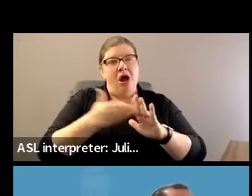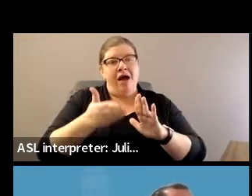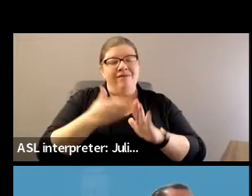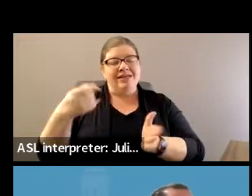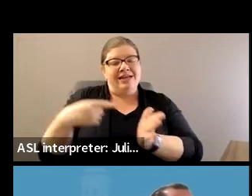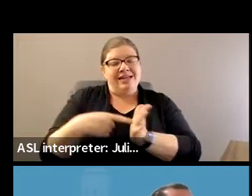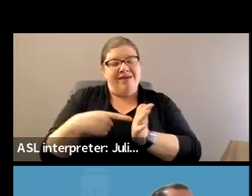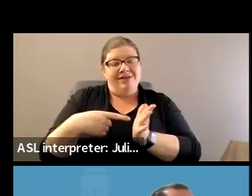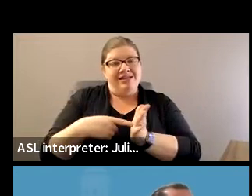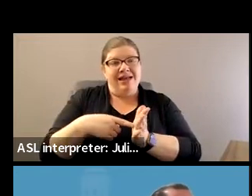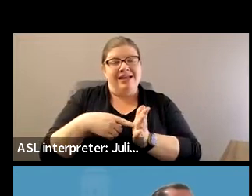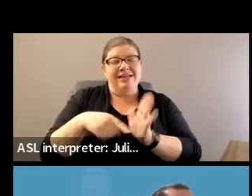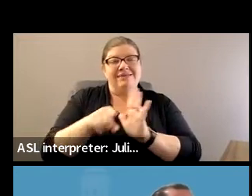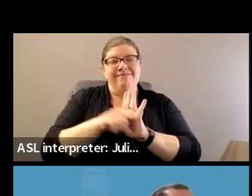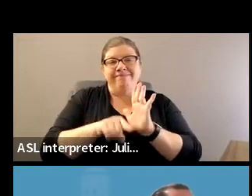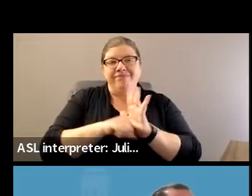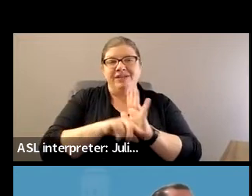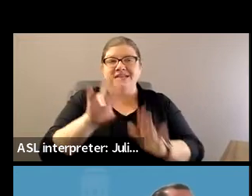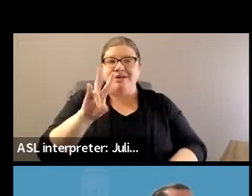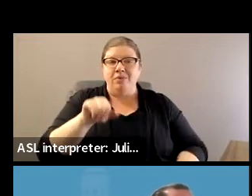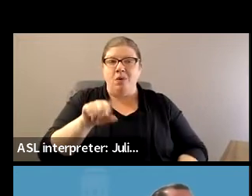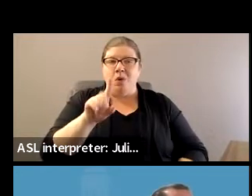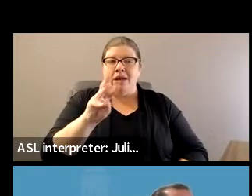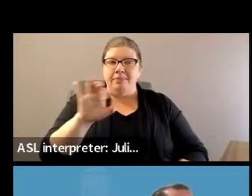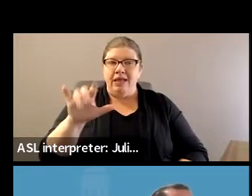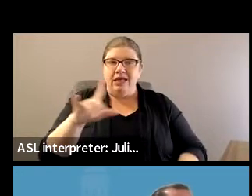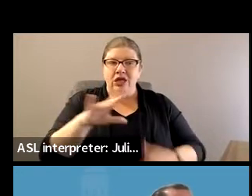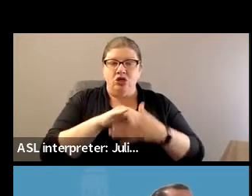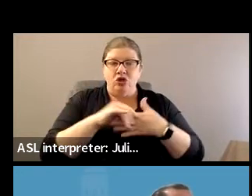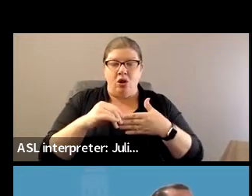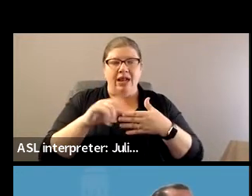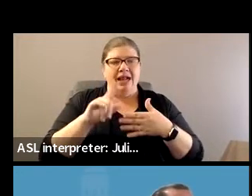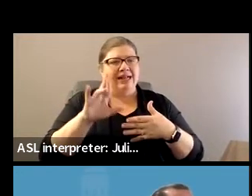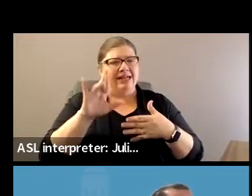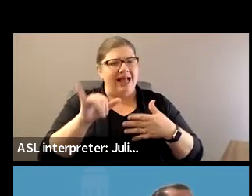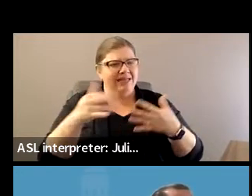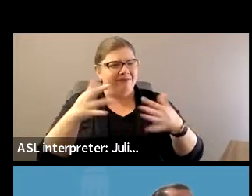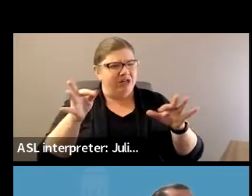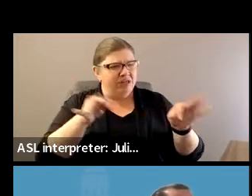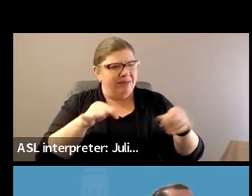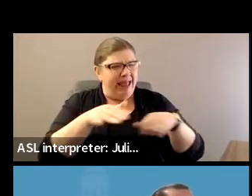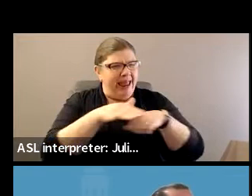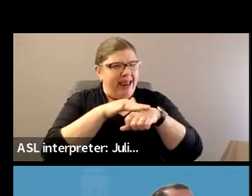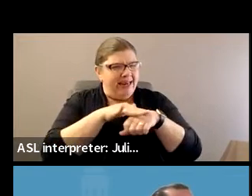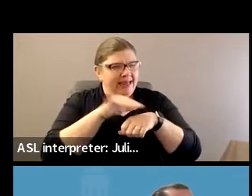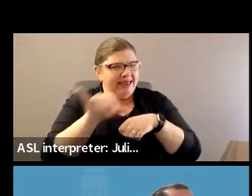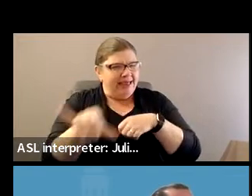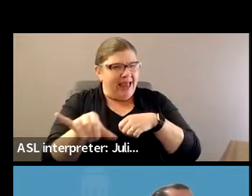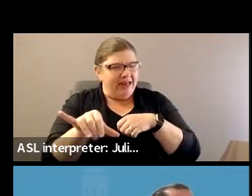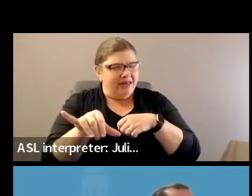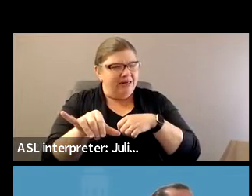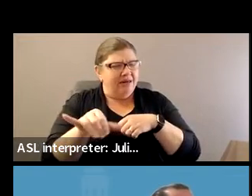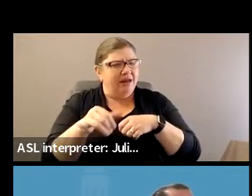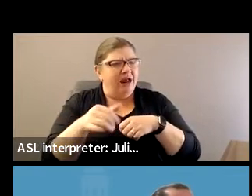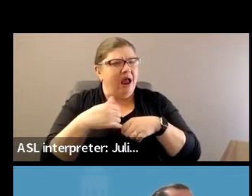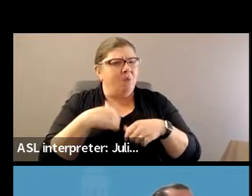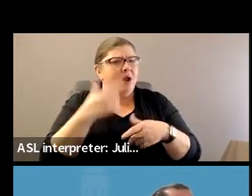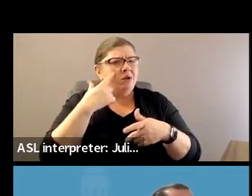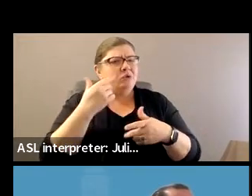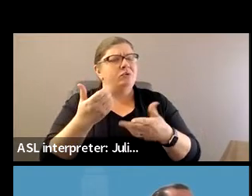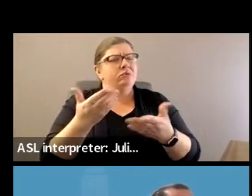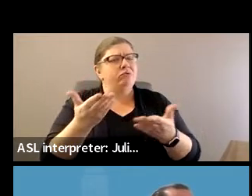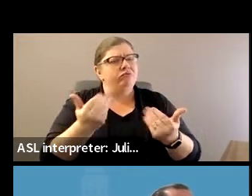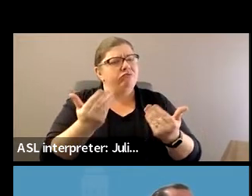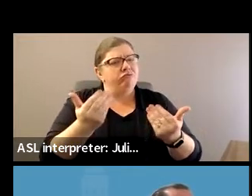of $7.1 million. And Lacey explained that a little bit. I'd like to hear your